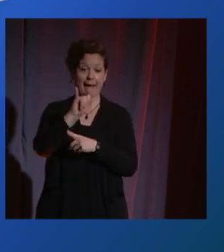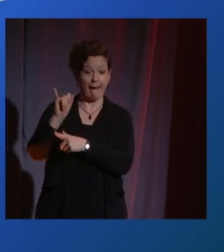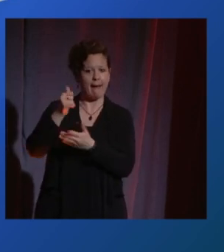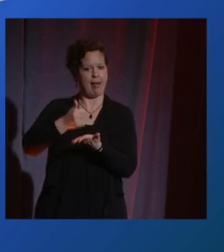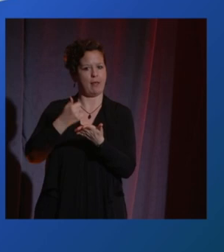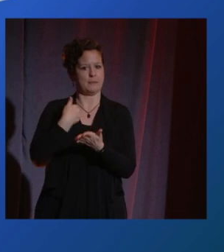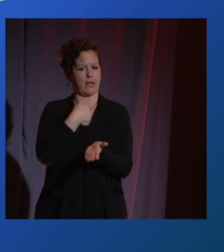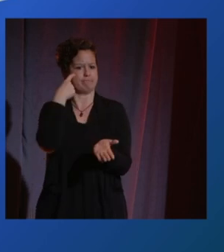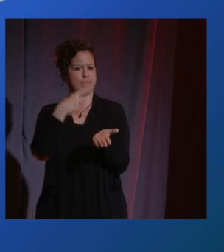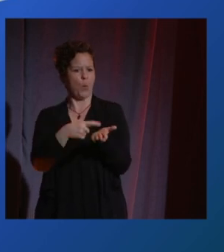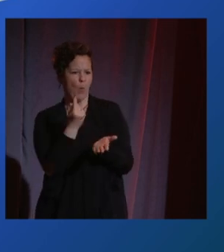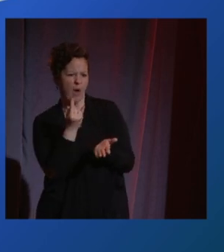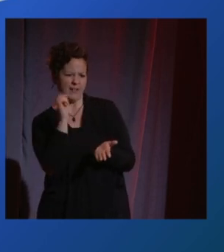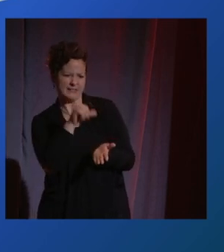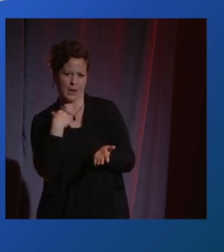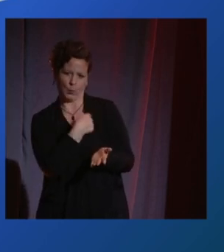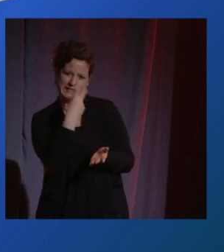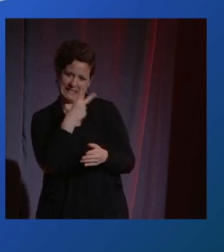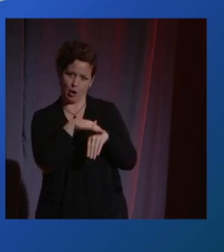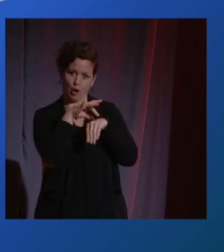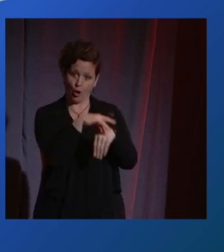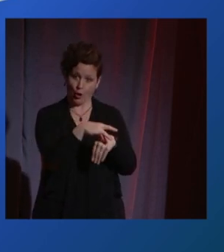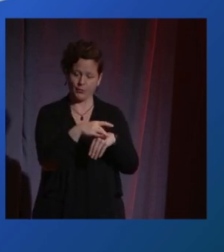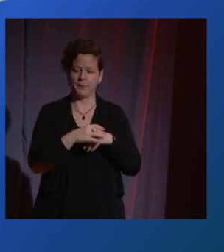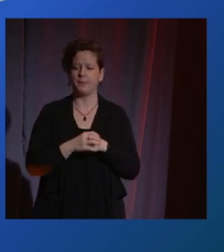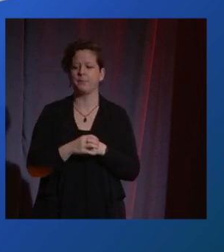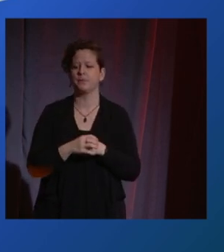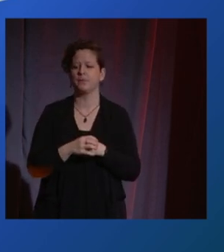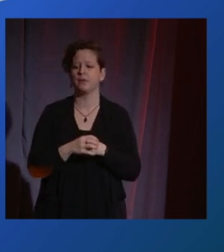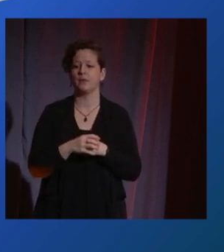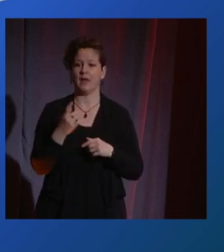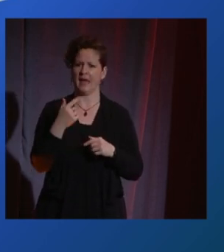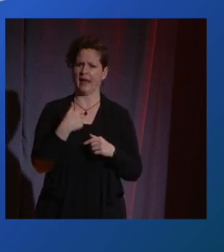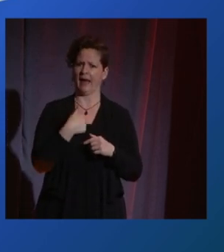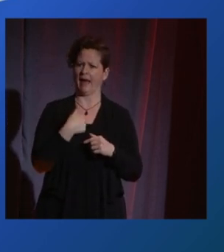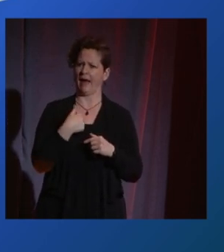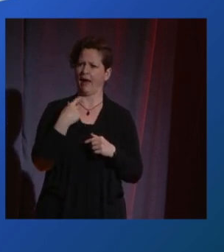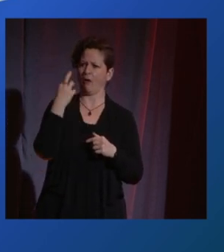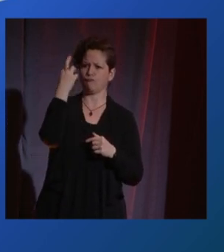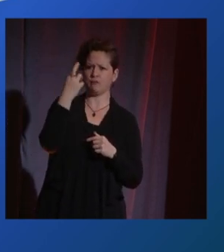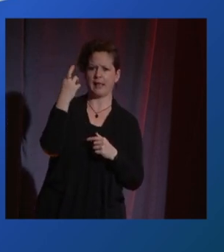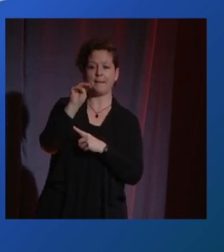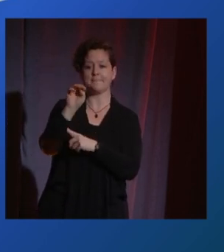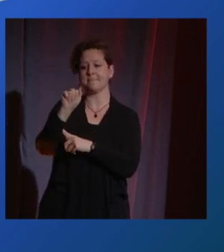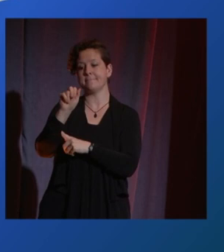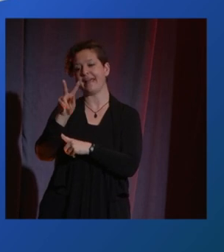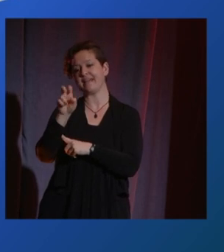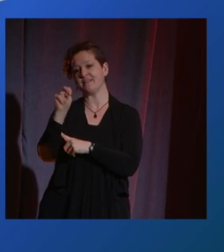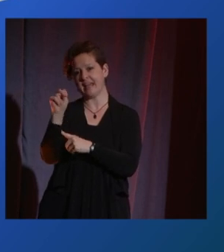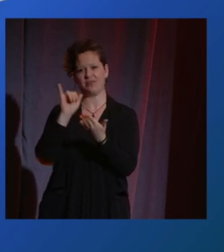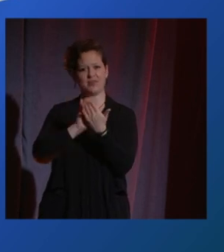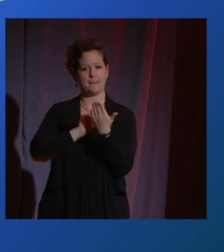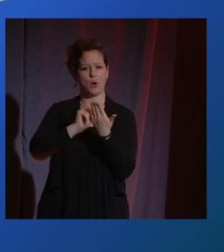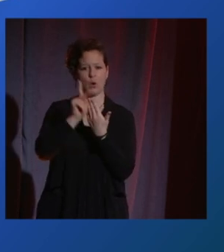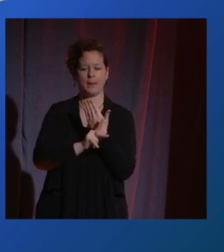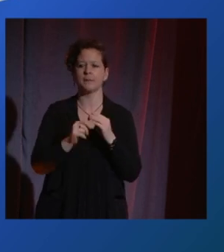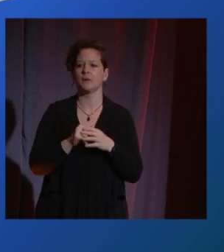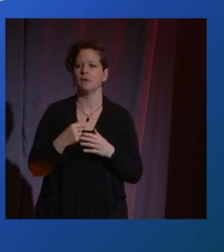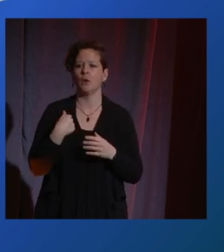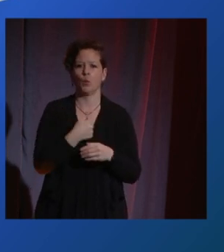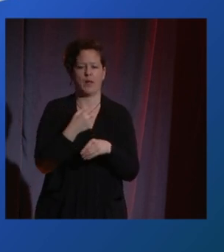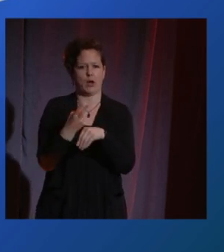occurred to me recently that Maven as a place where we are employing the best